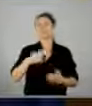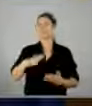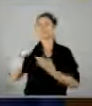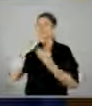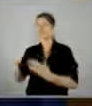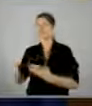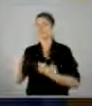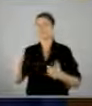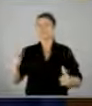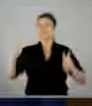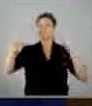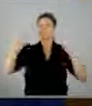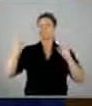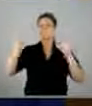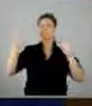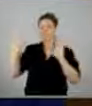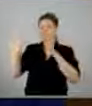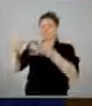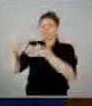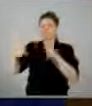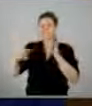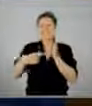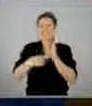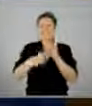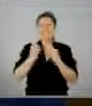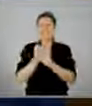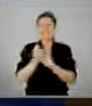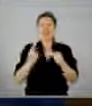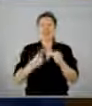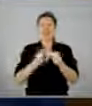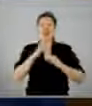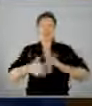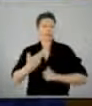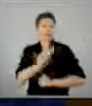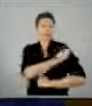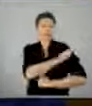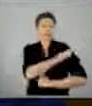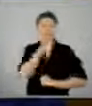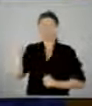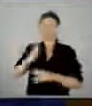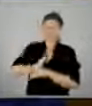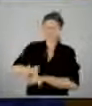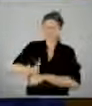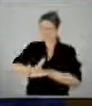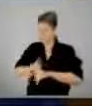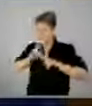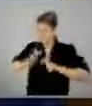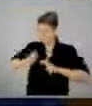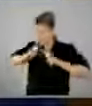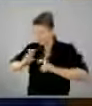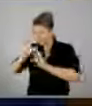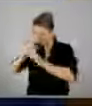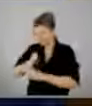worked extraordinary hours to tick every box, to assess everything, to make sure